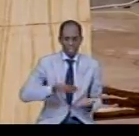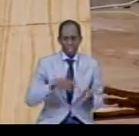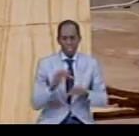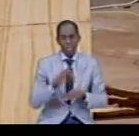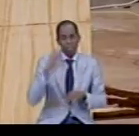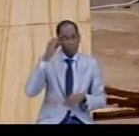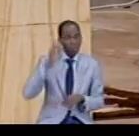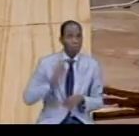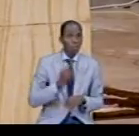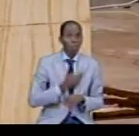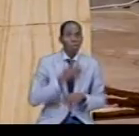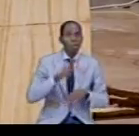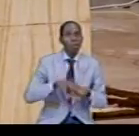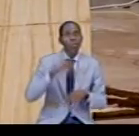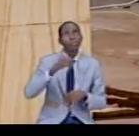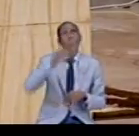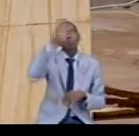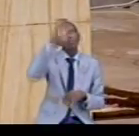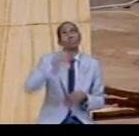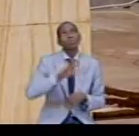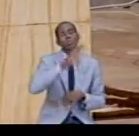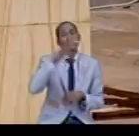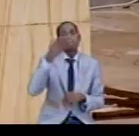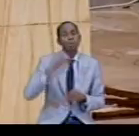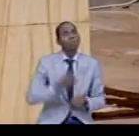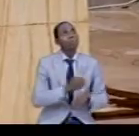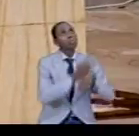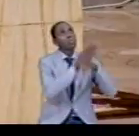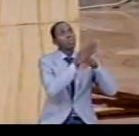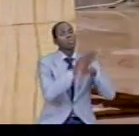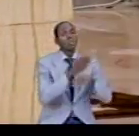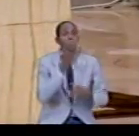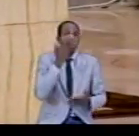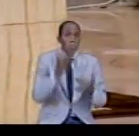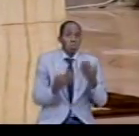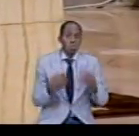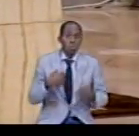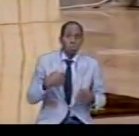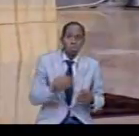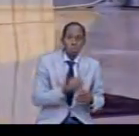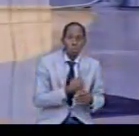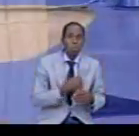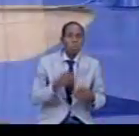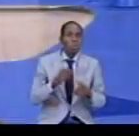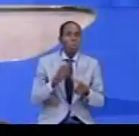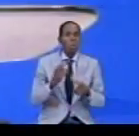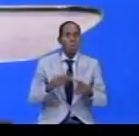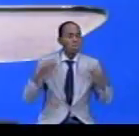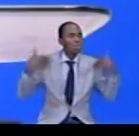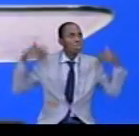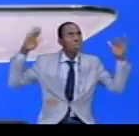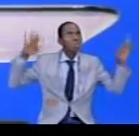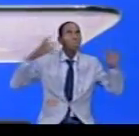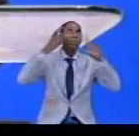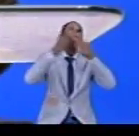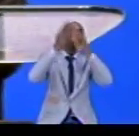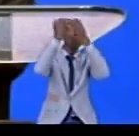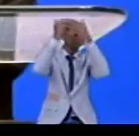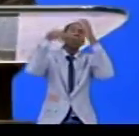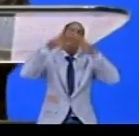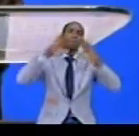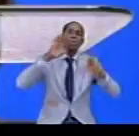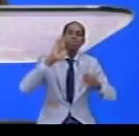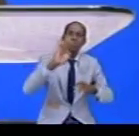on the cross of Calvary though we are on angel from heaven preach any of the